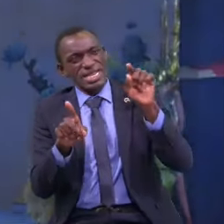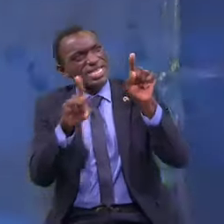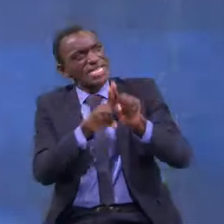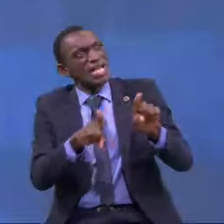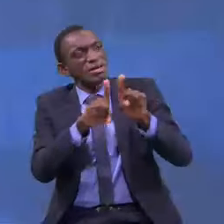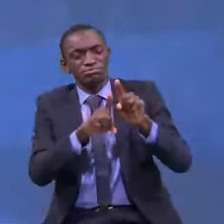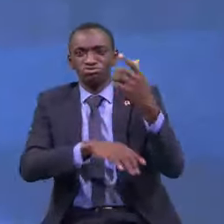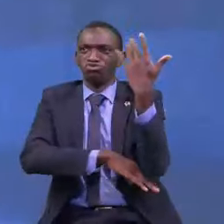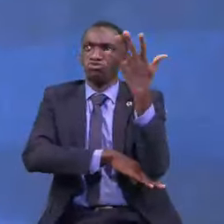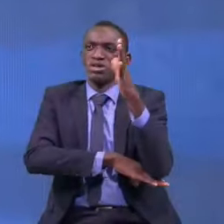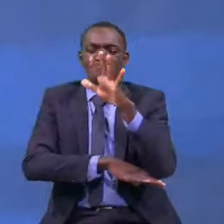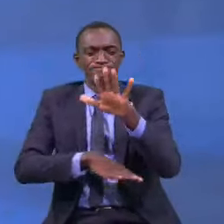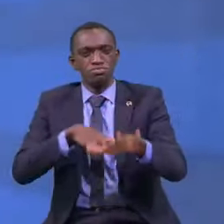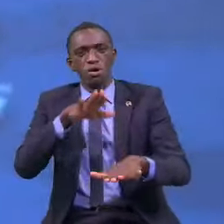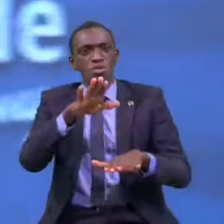walking.